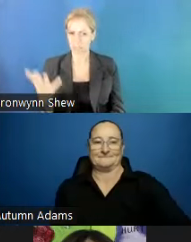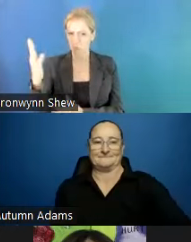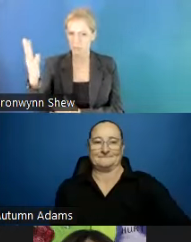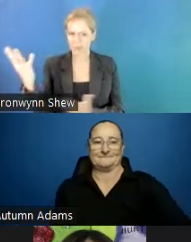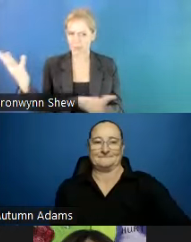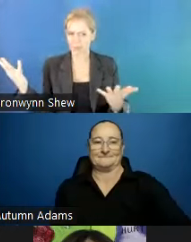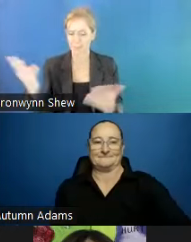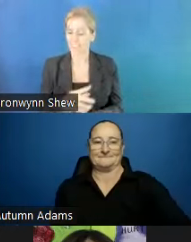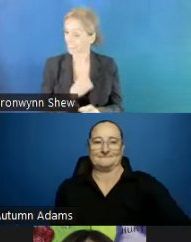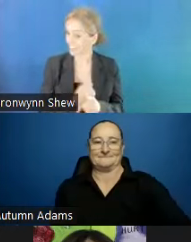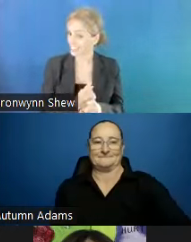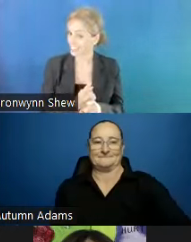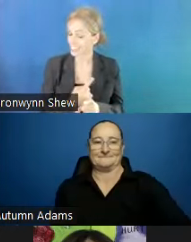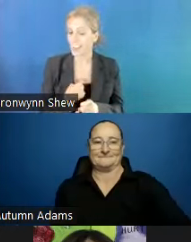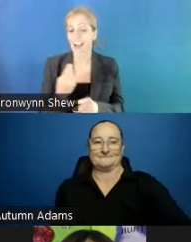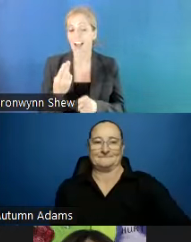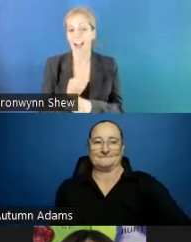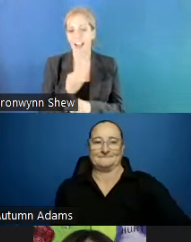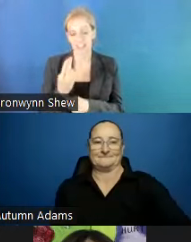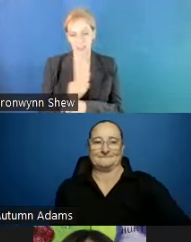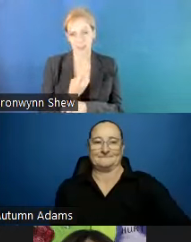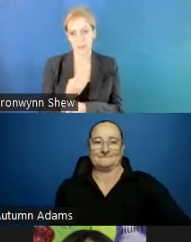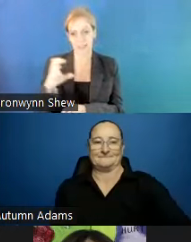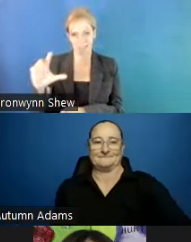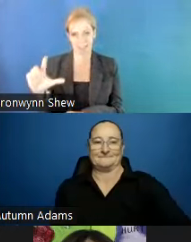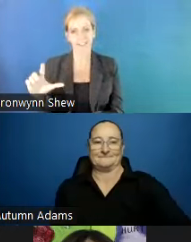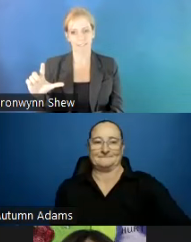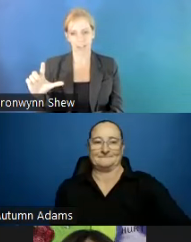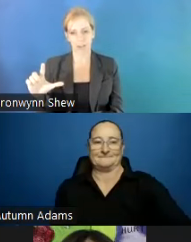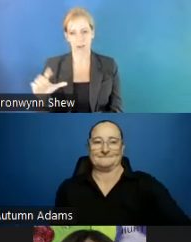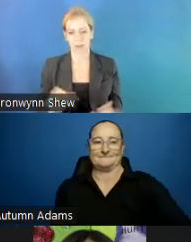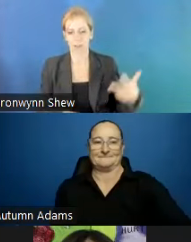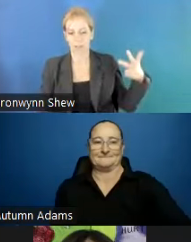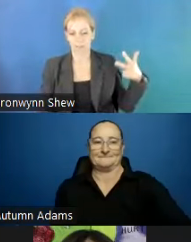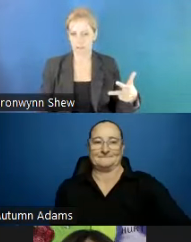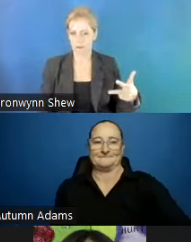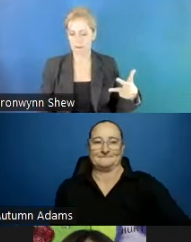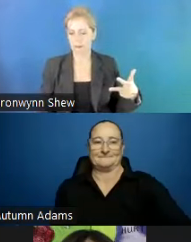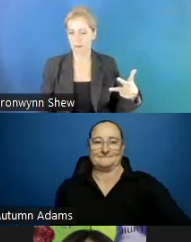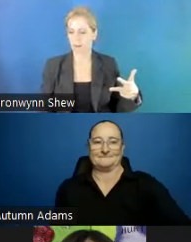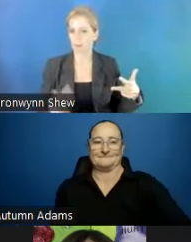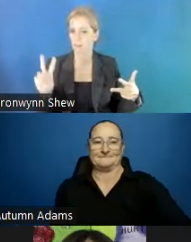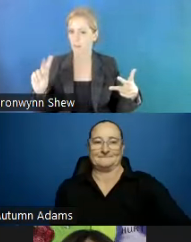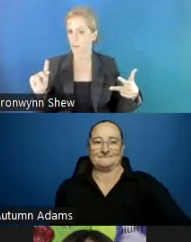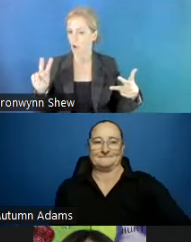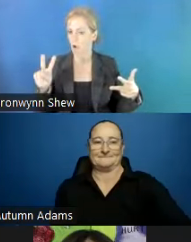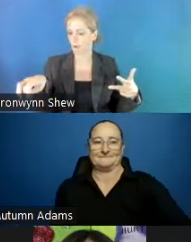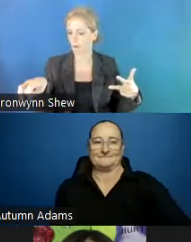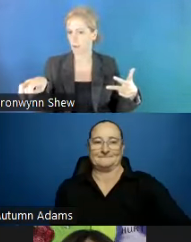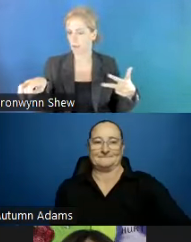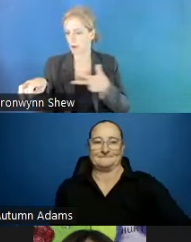this classifier here. Here's the car, saw a dog, the car swerved and hit.